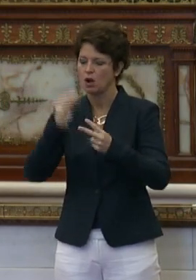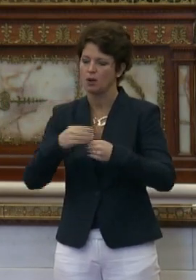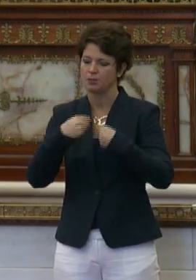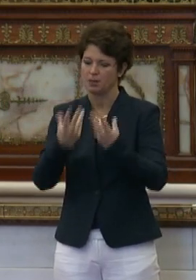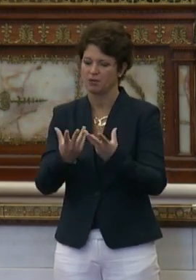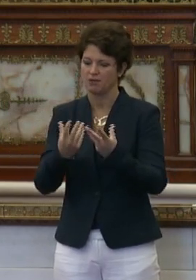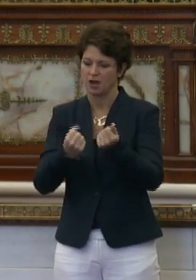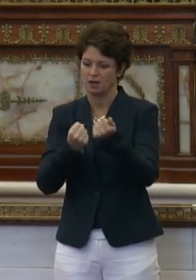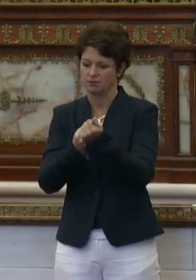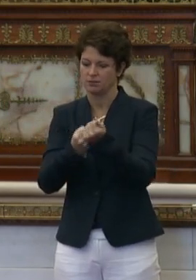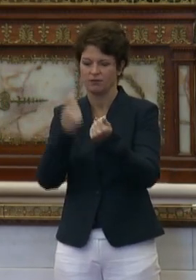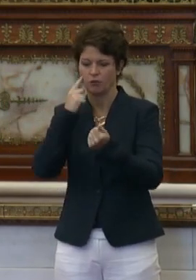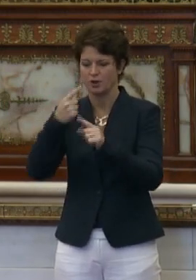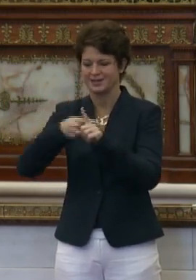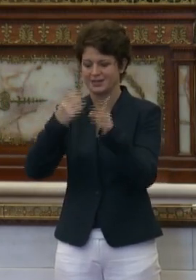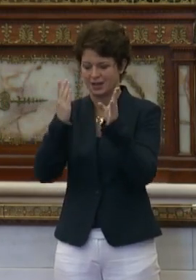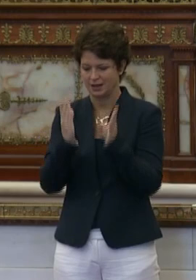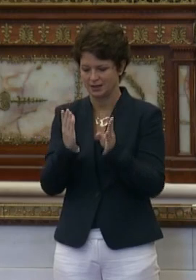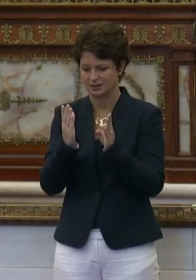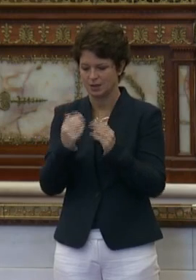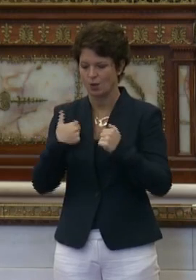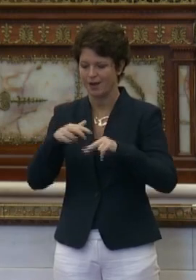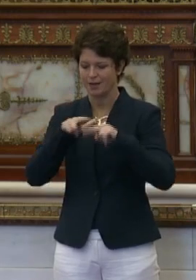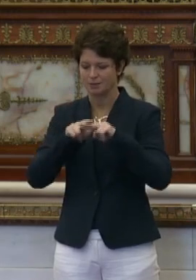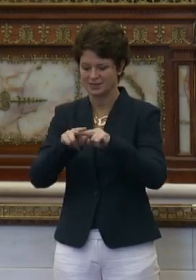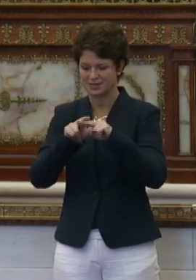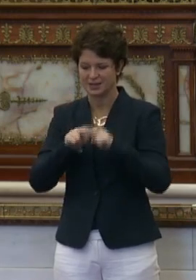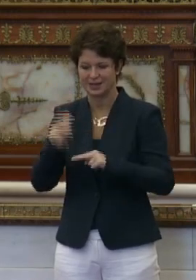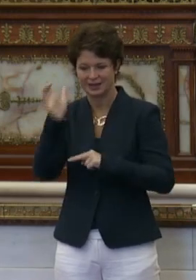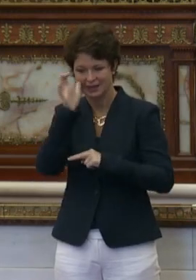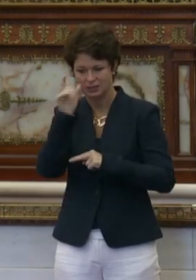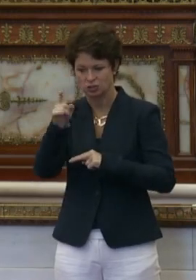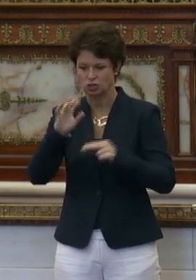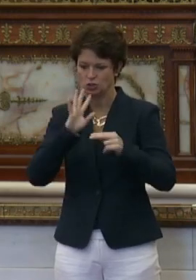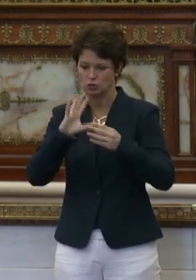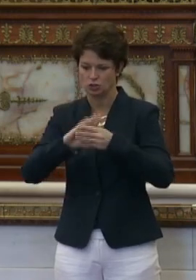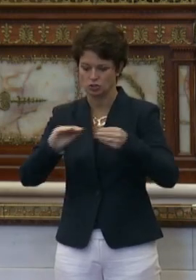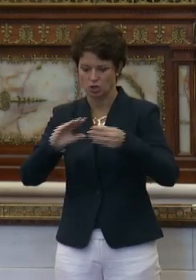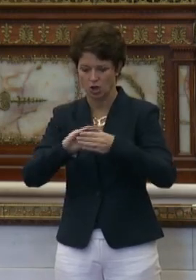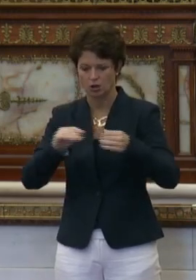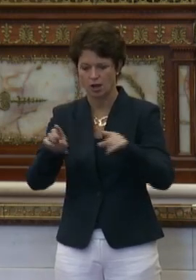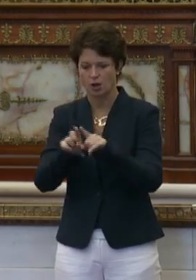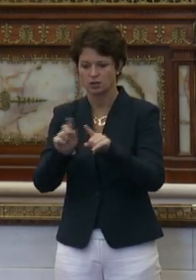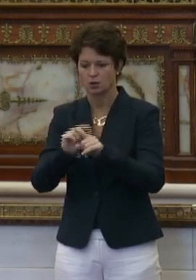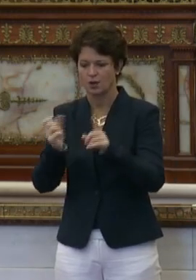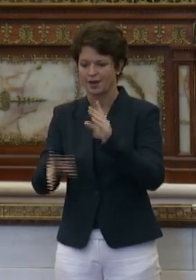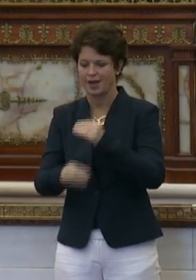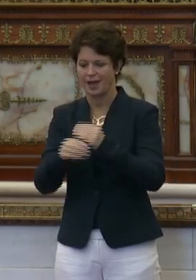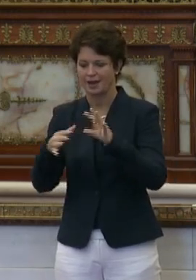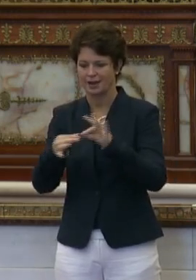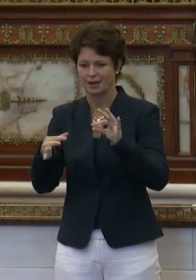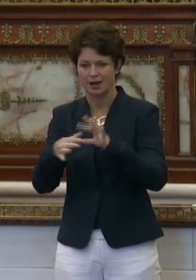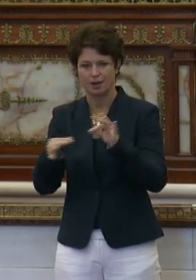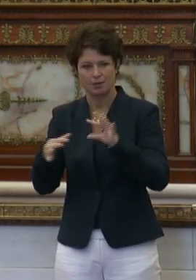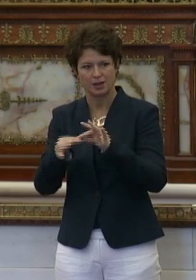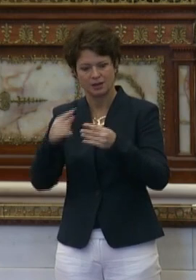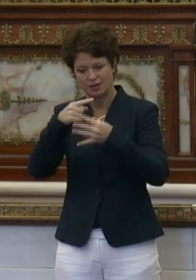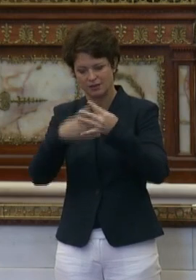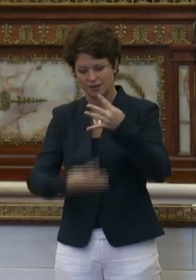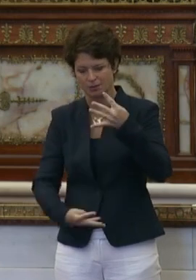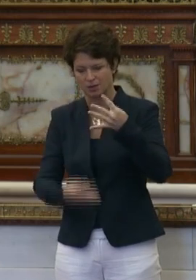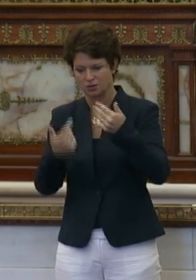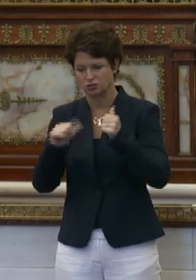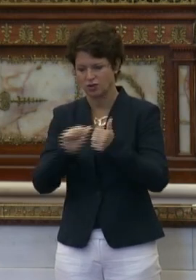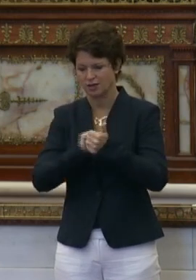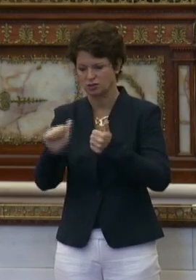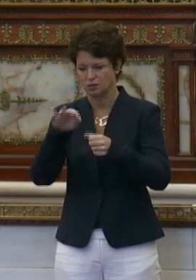to the tenants. While I'm sitting on this phone listening to the City Council, I'm going to make this comment. I'm appalled at the number of bills that you people are